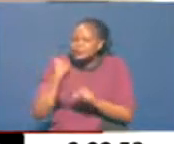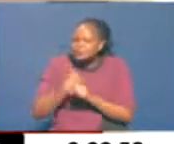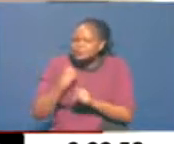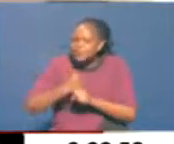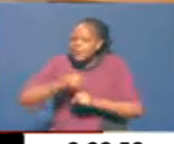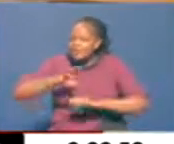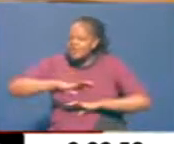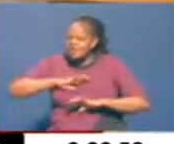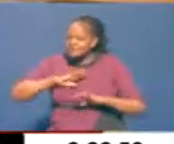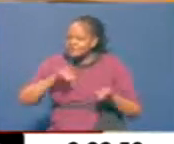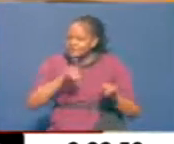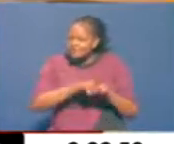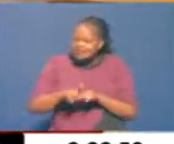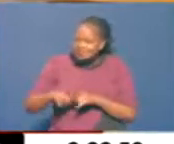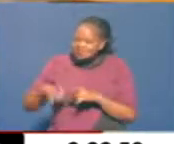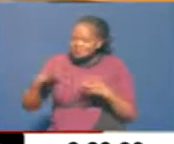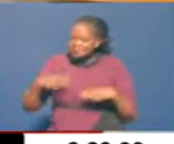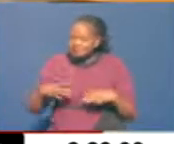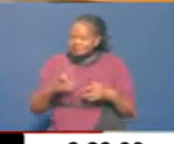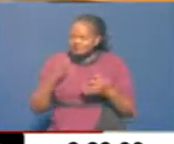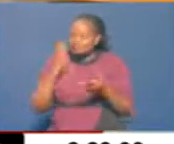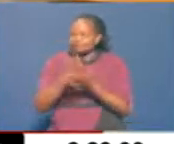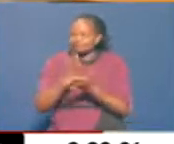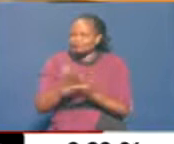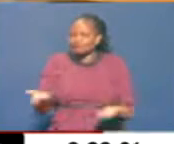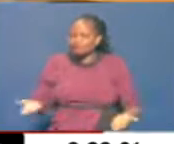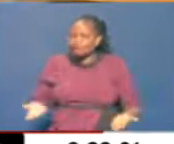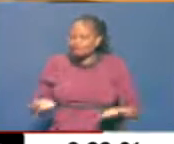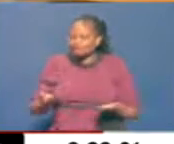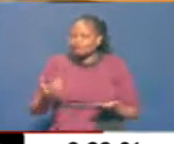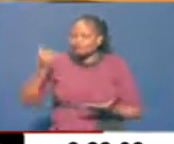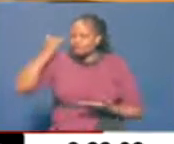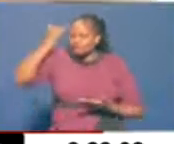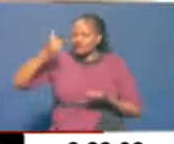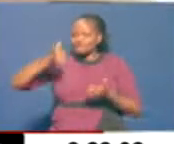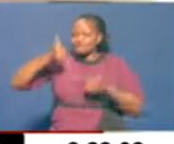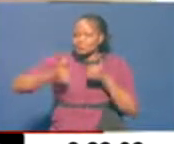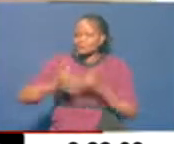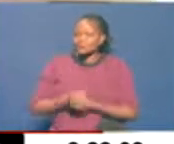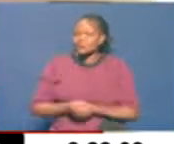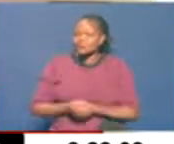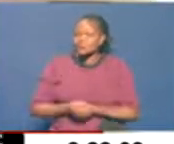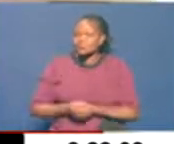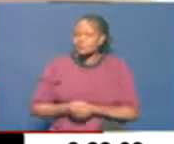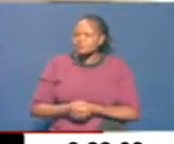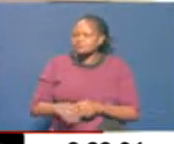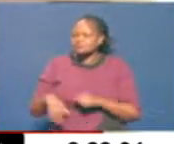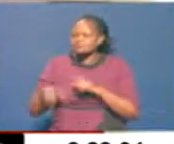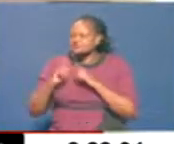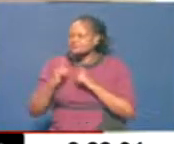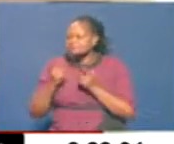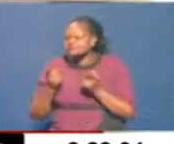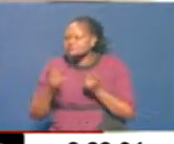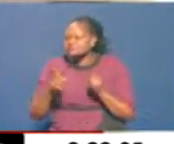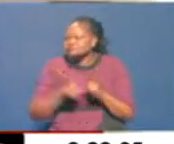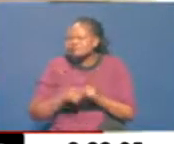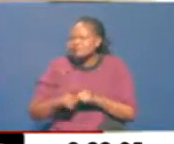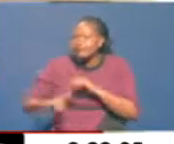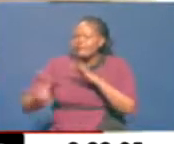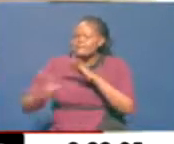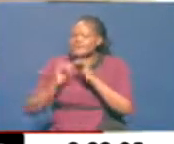as citizens? And really, you know, the idea here is, you know, we've spoken hoarse as a ministry. Yeah.